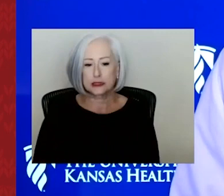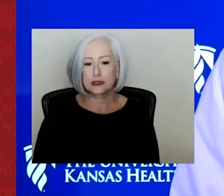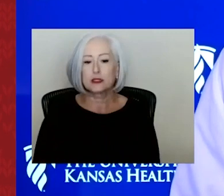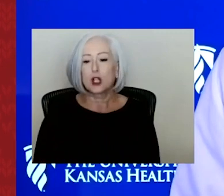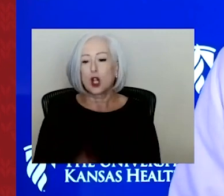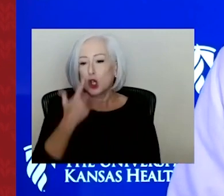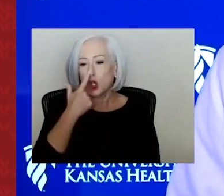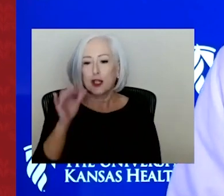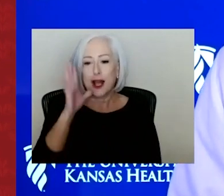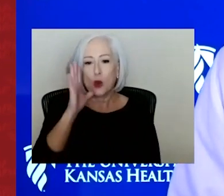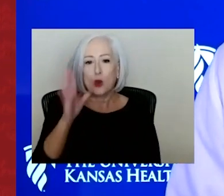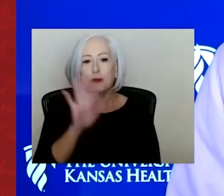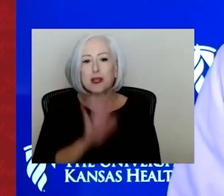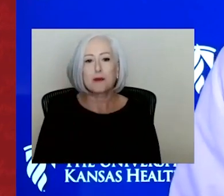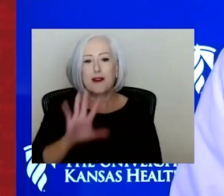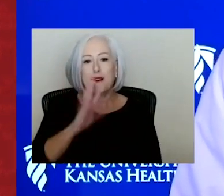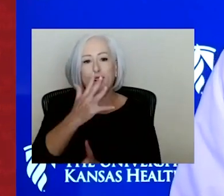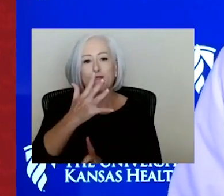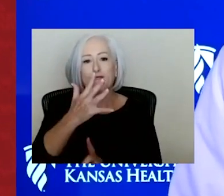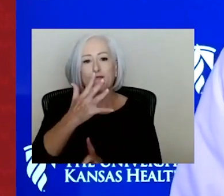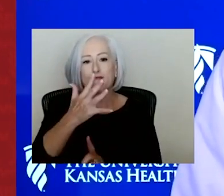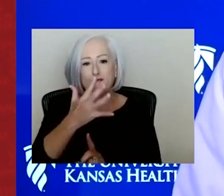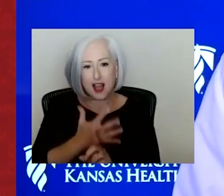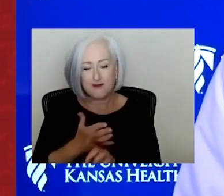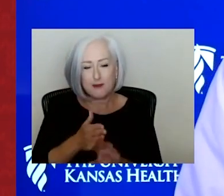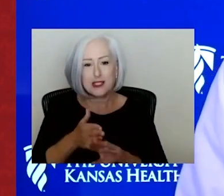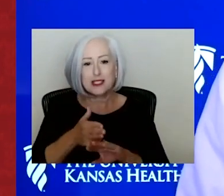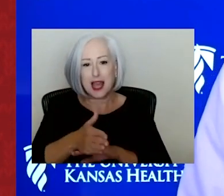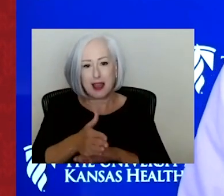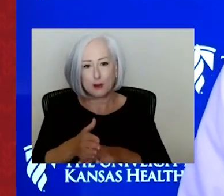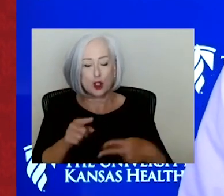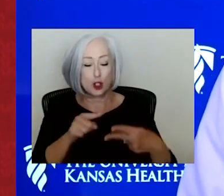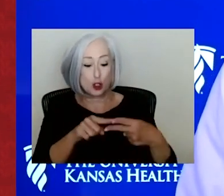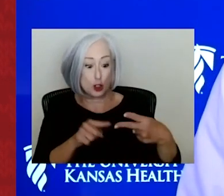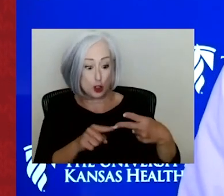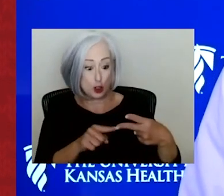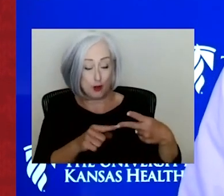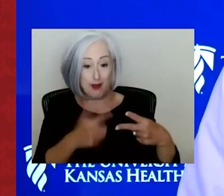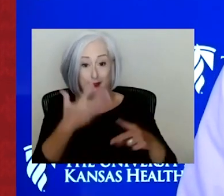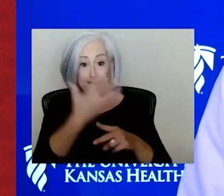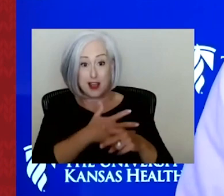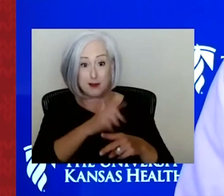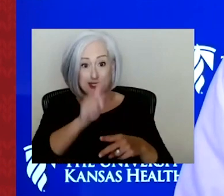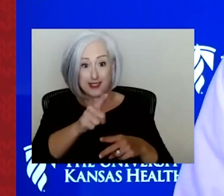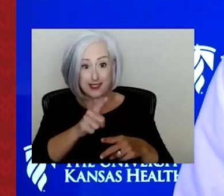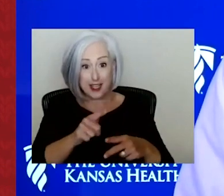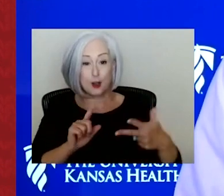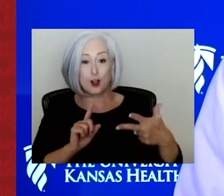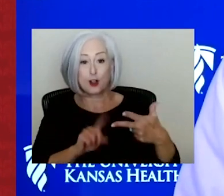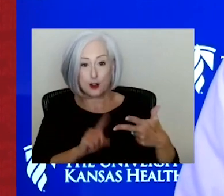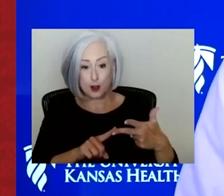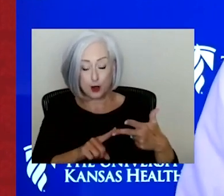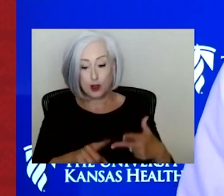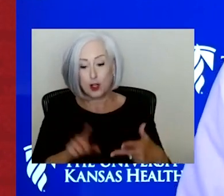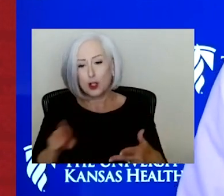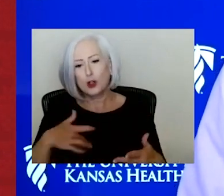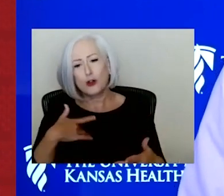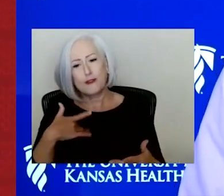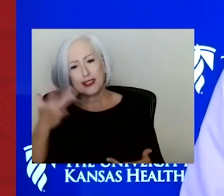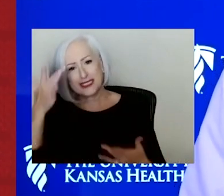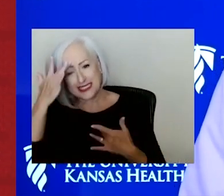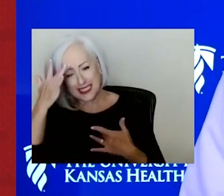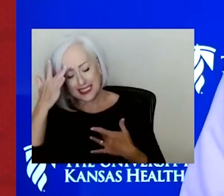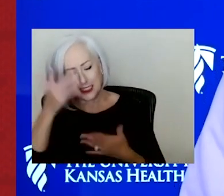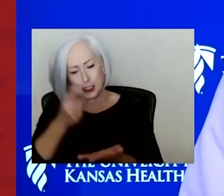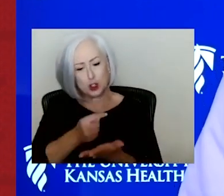at least 5 months from the first two. And then, of course, if you have symptoms, test early, get treated early with Paxlovid. All of those things are significantly